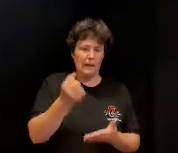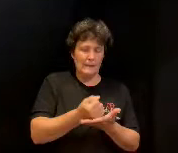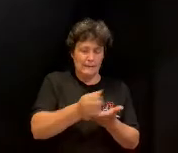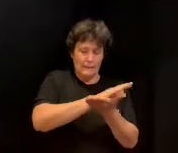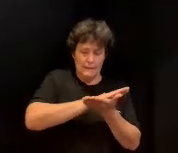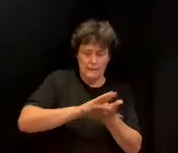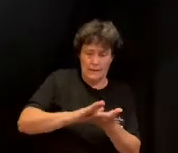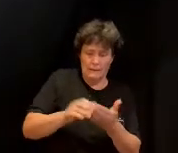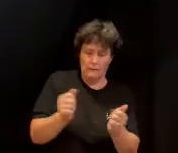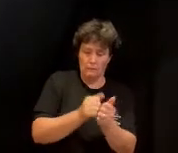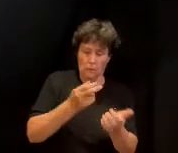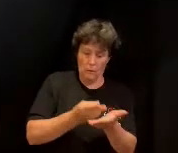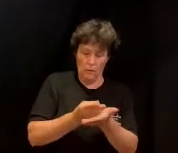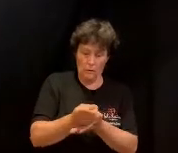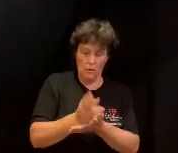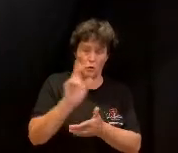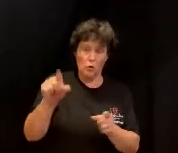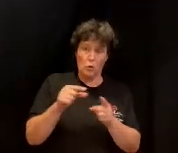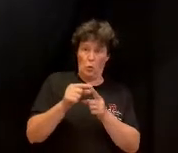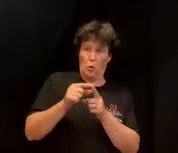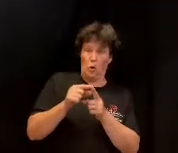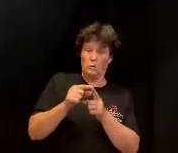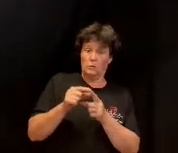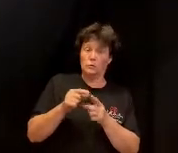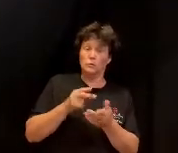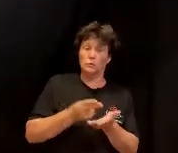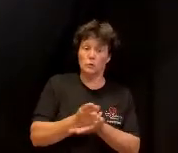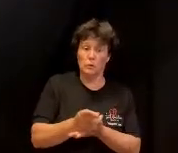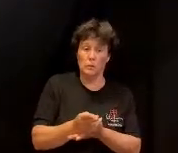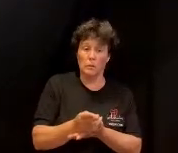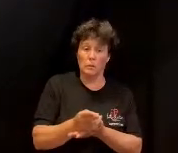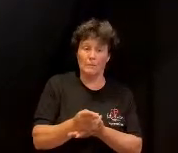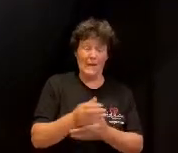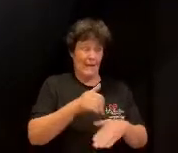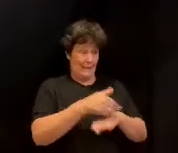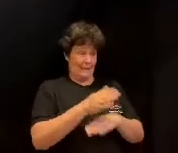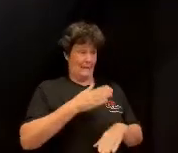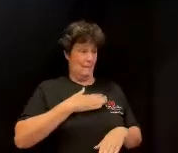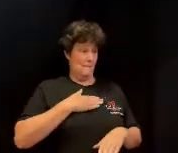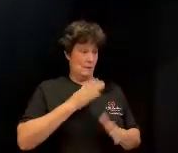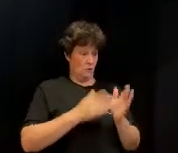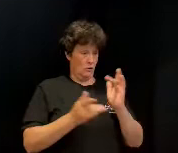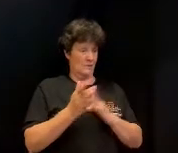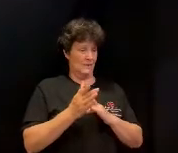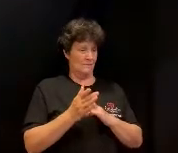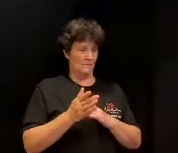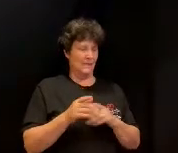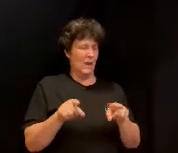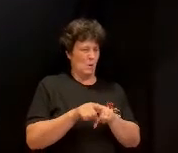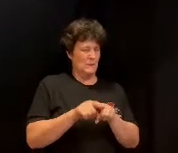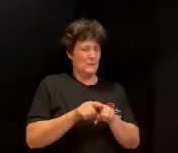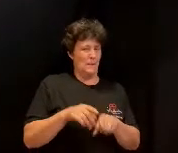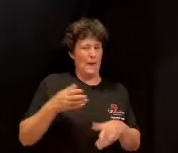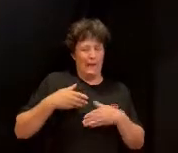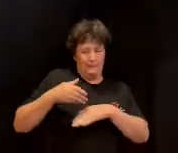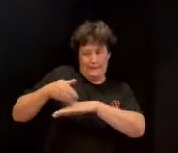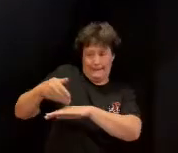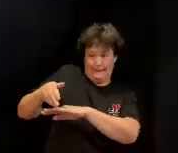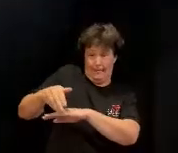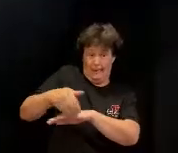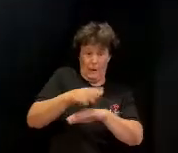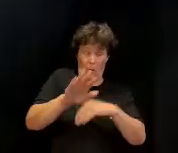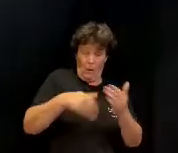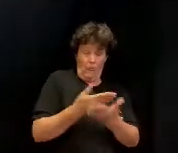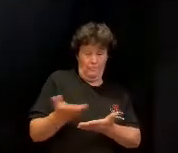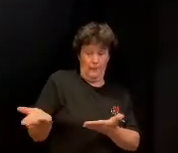your truth. Your word is truth. As you sent me into the world, I also have sent them into the world. And for their